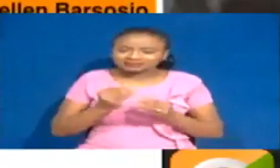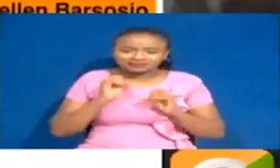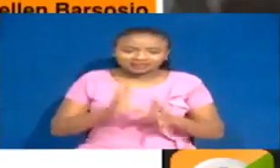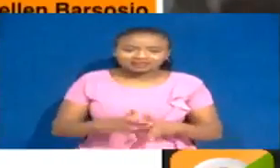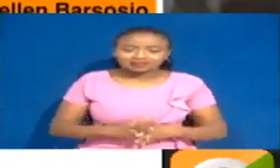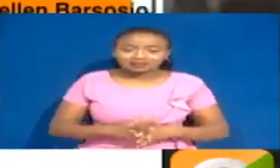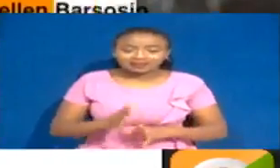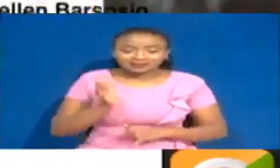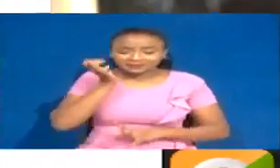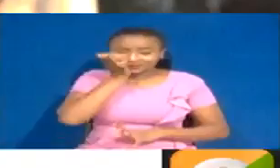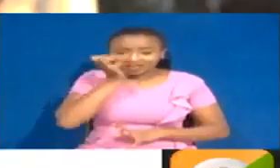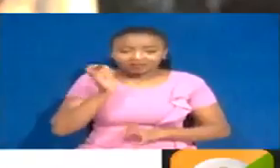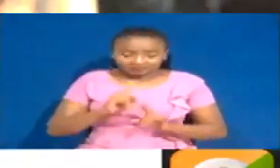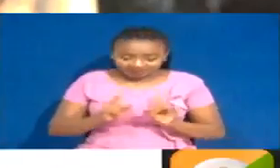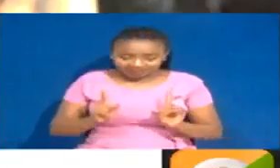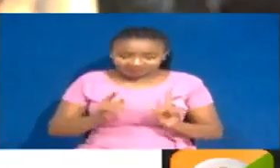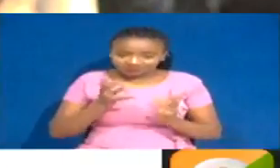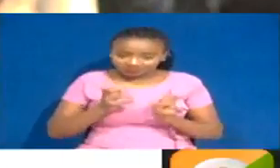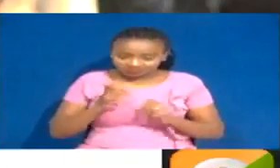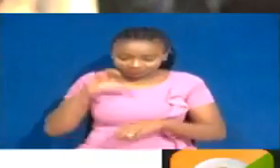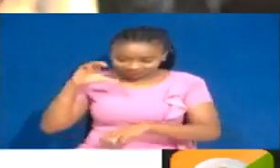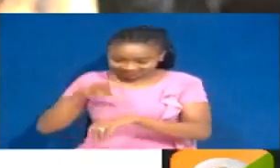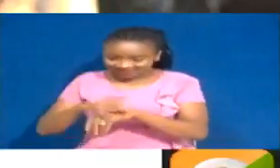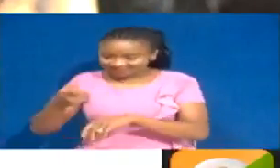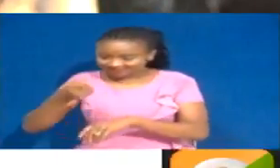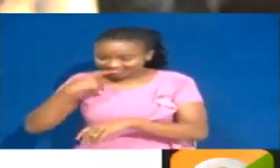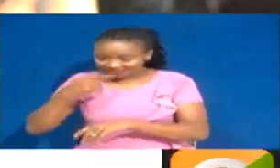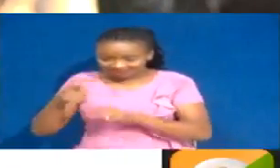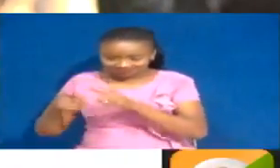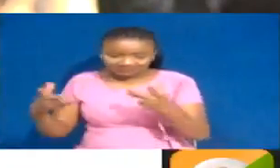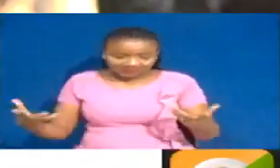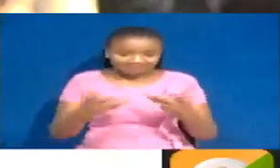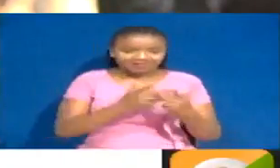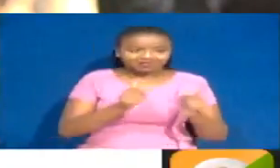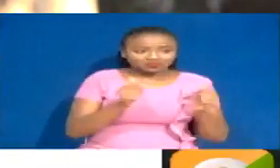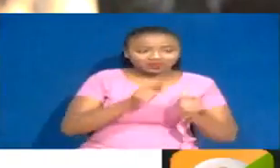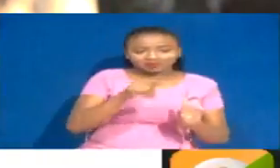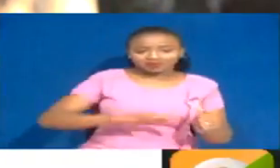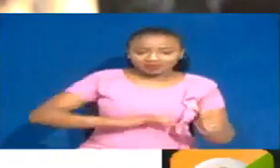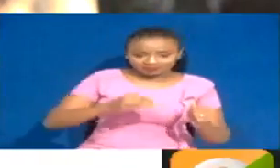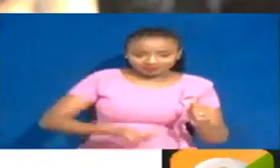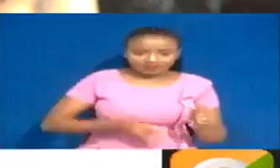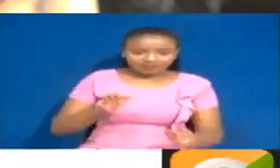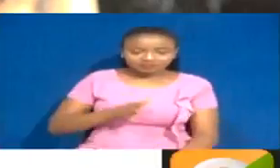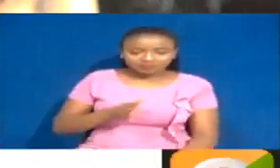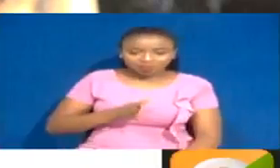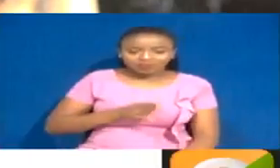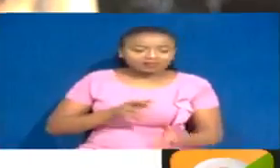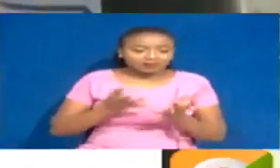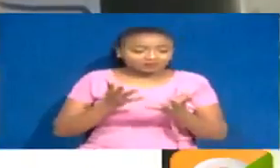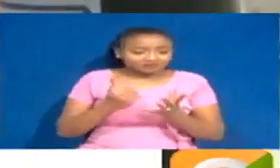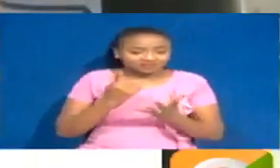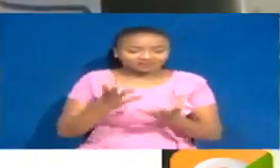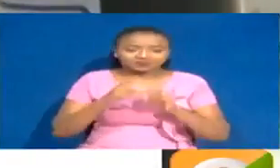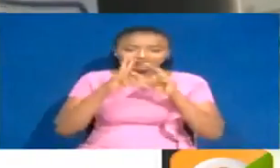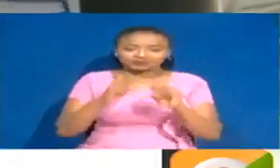trimester. And until we find or confirm that the other drugs are safe to prescribe, we need to collect enough